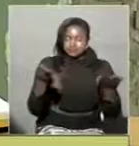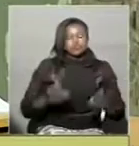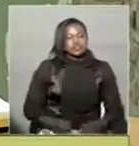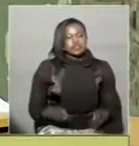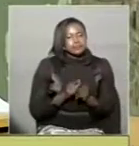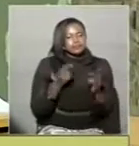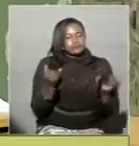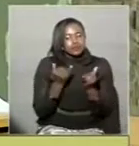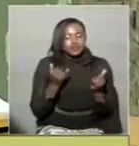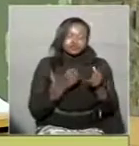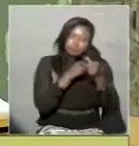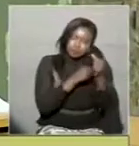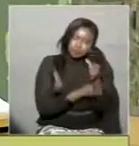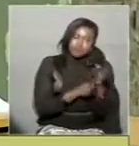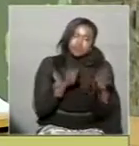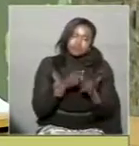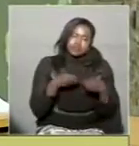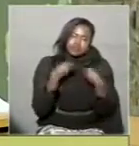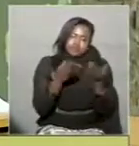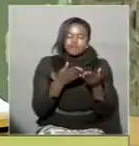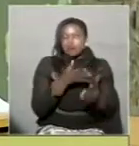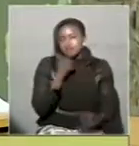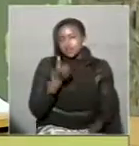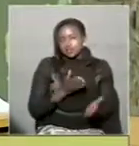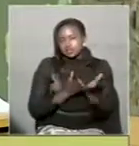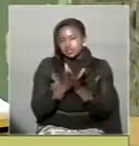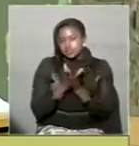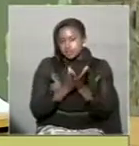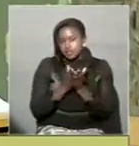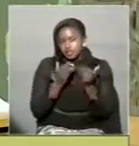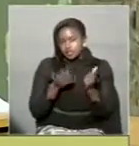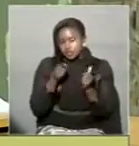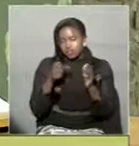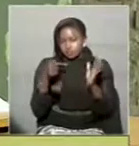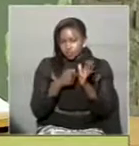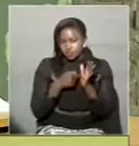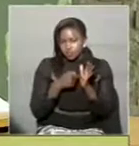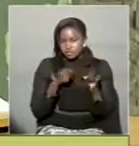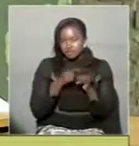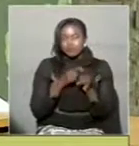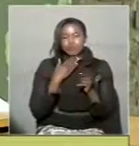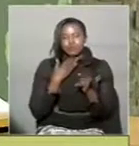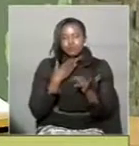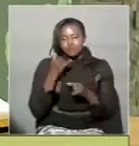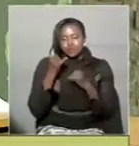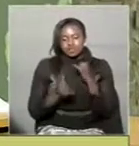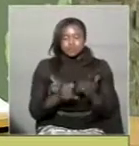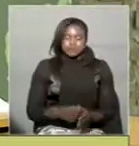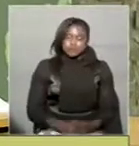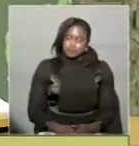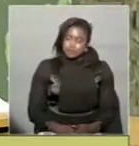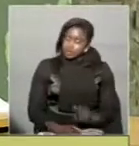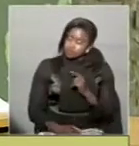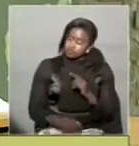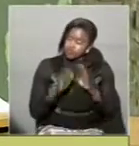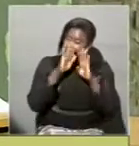support them to give better services. Thank you so much, Doctor. At that point is where I want us to end with this one. Yes. Do you know that those are the people